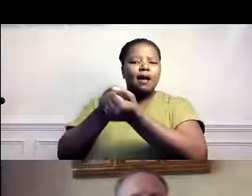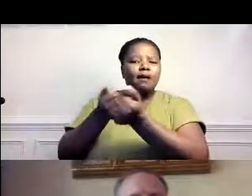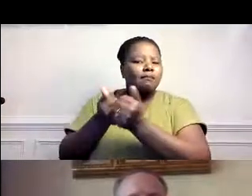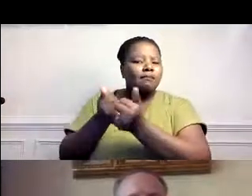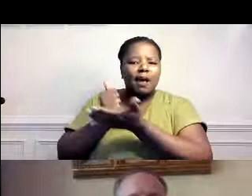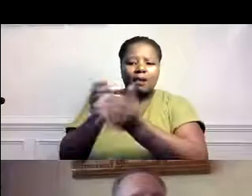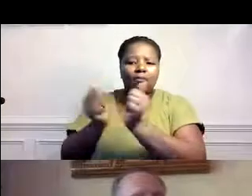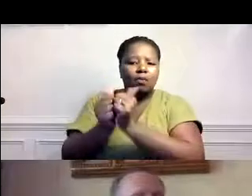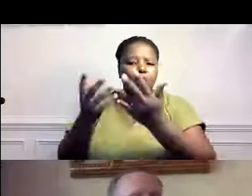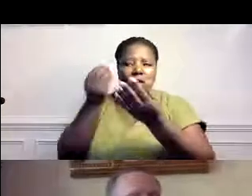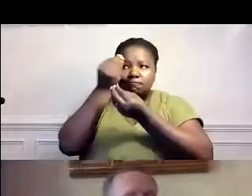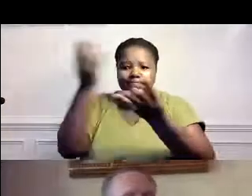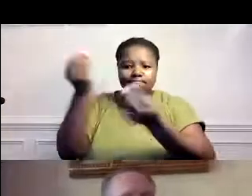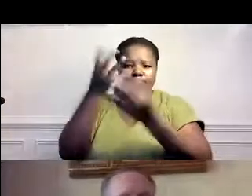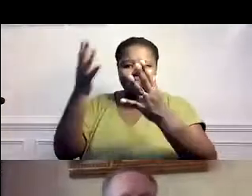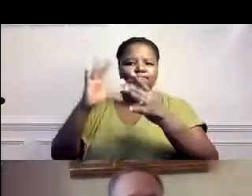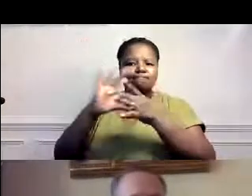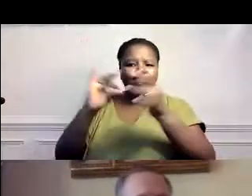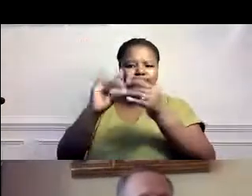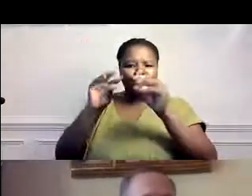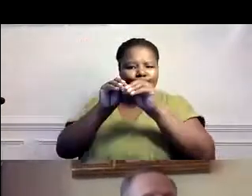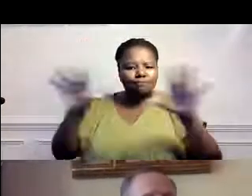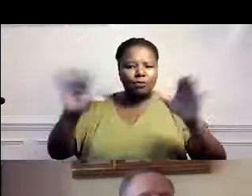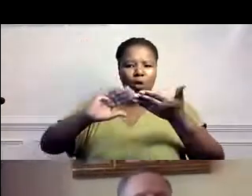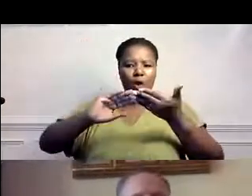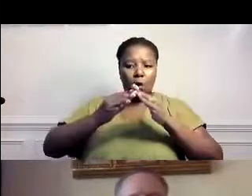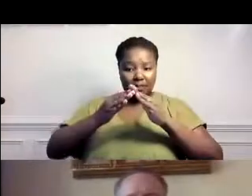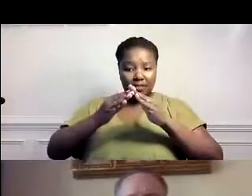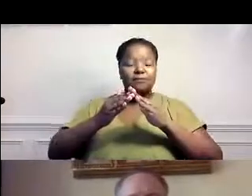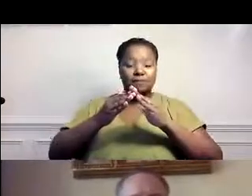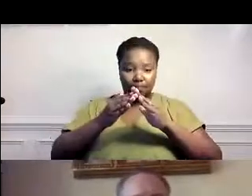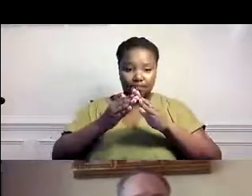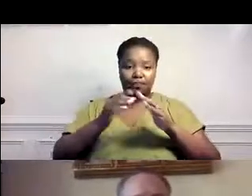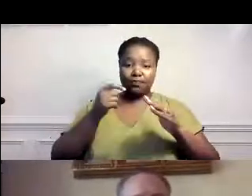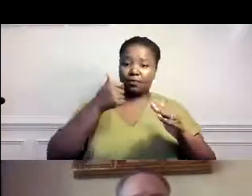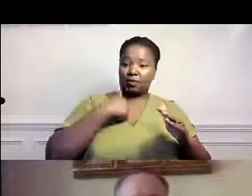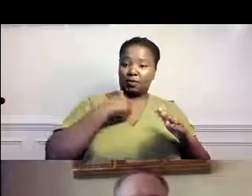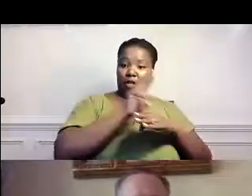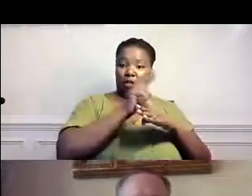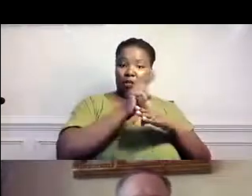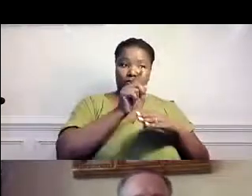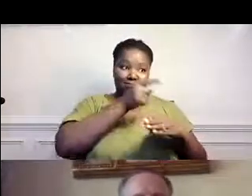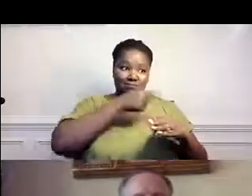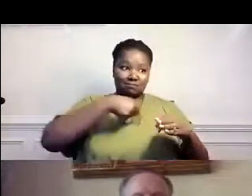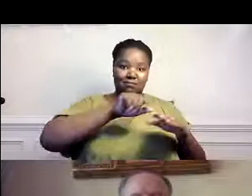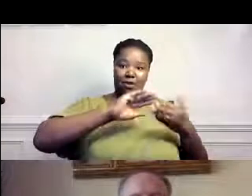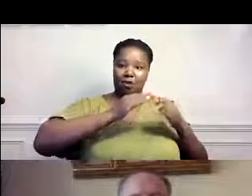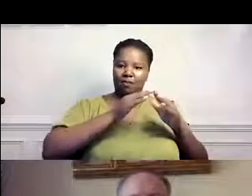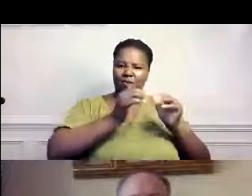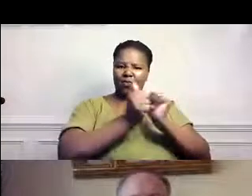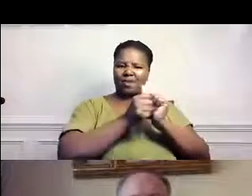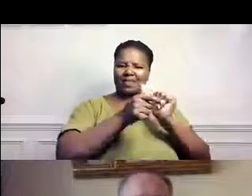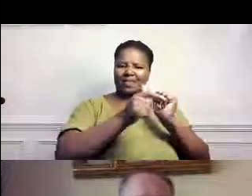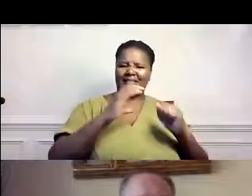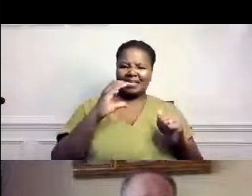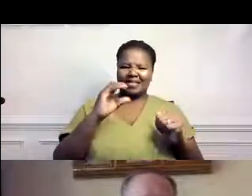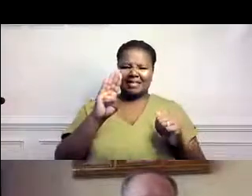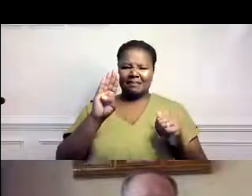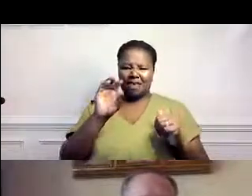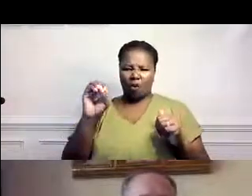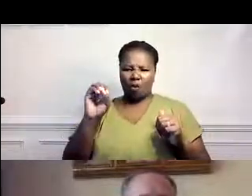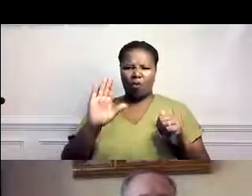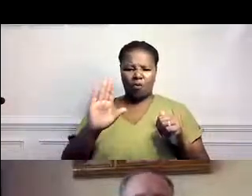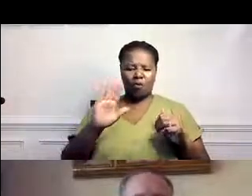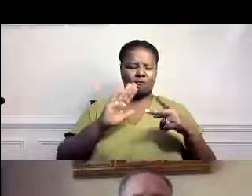We're using trusted messengers like all of you through our community-based organizations, our 61